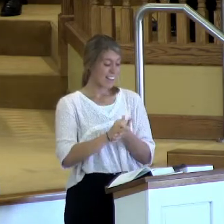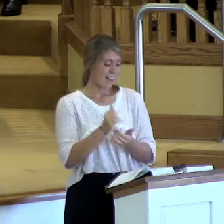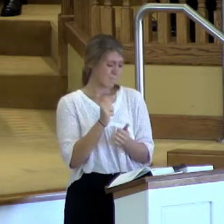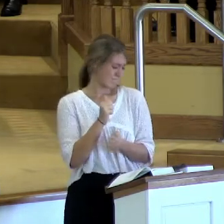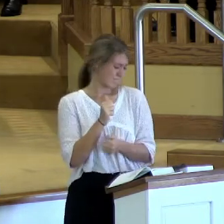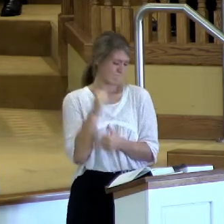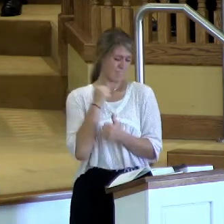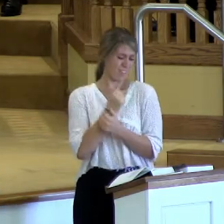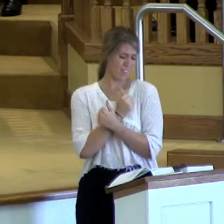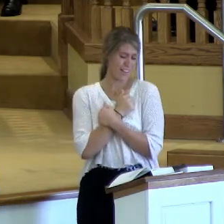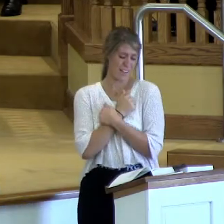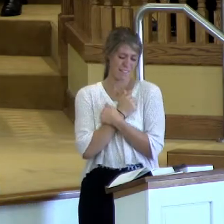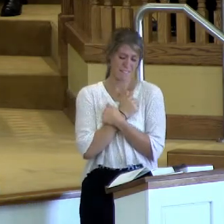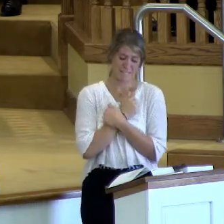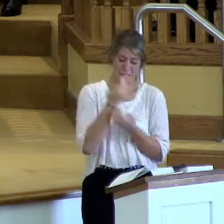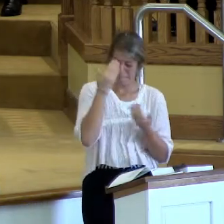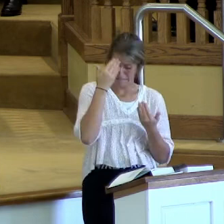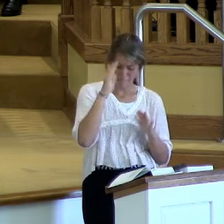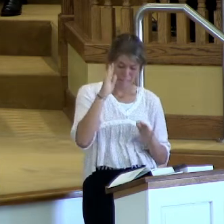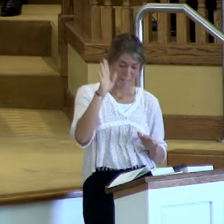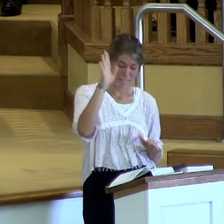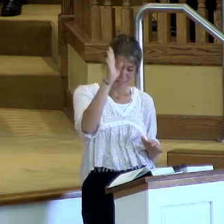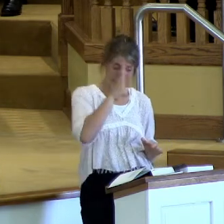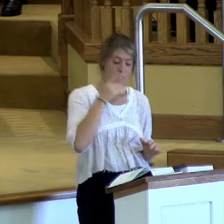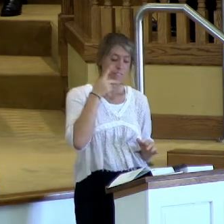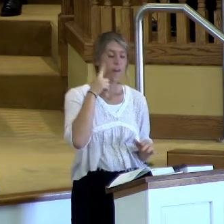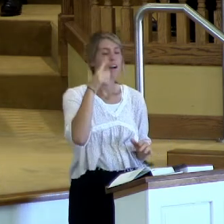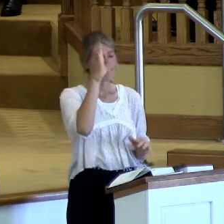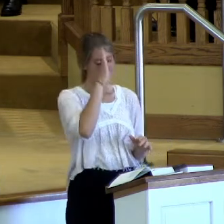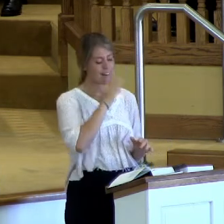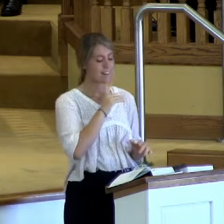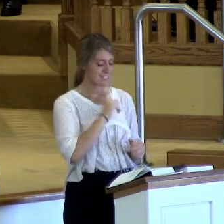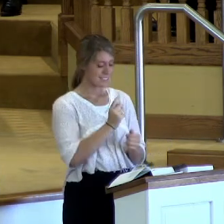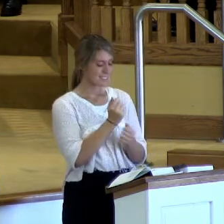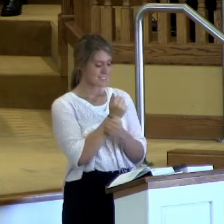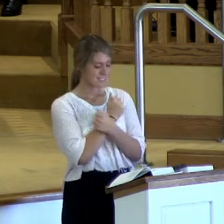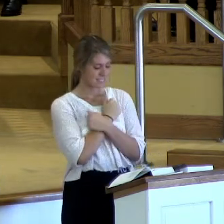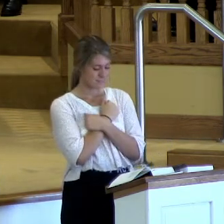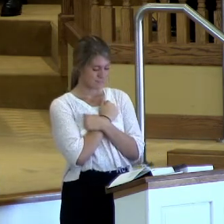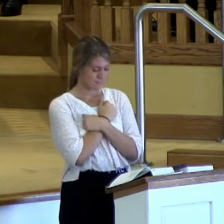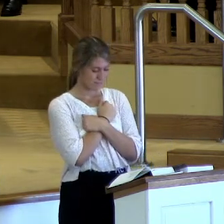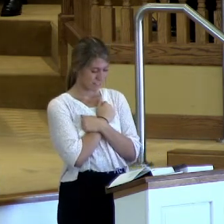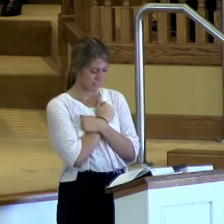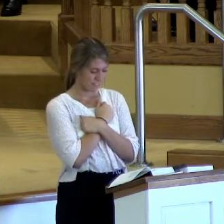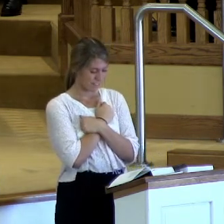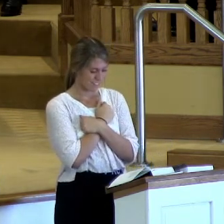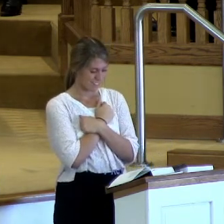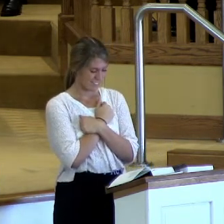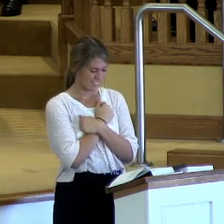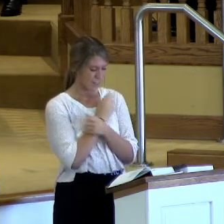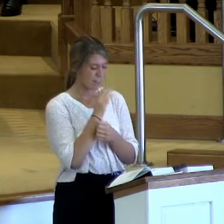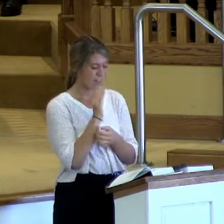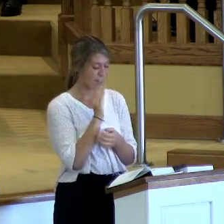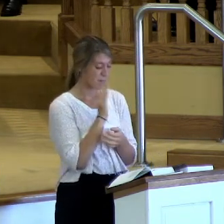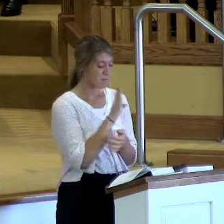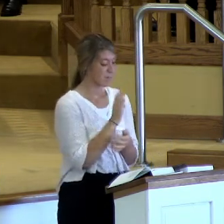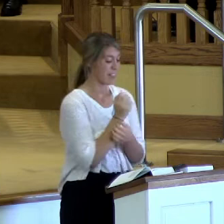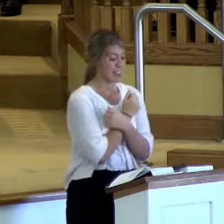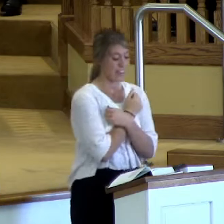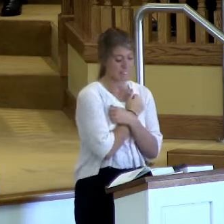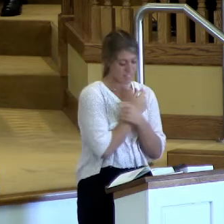loveth not, knoweth not God, for God is love. God is love.